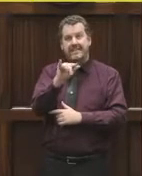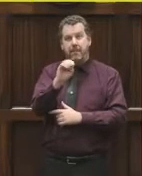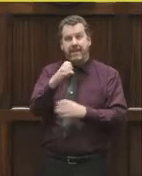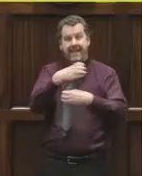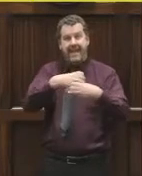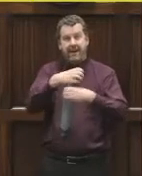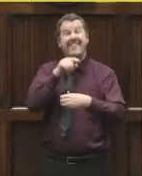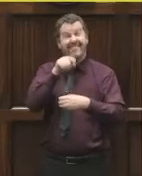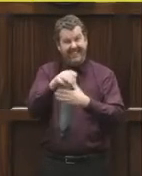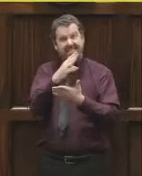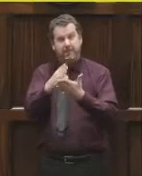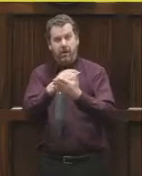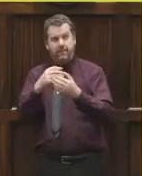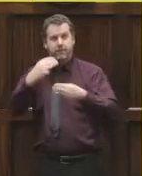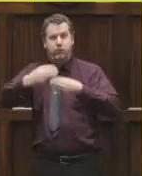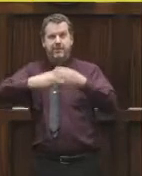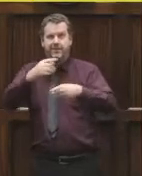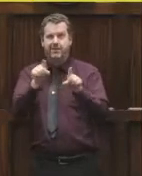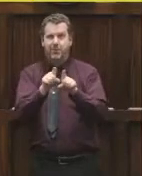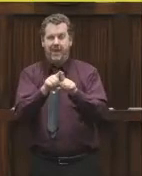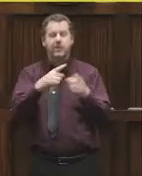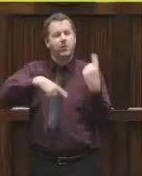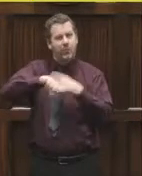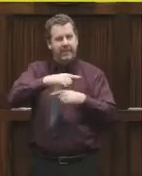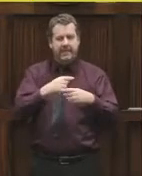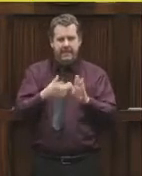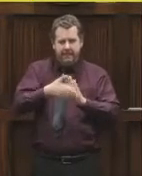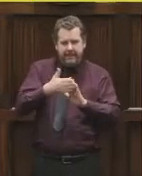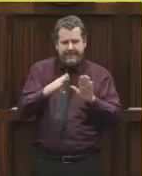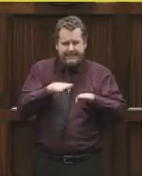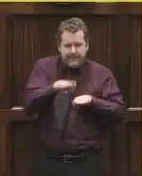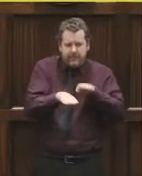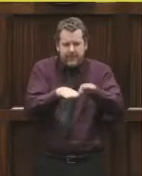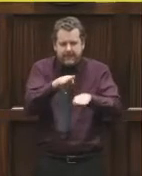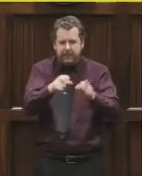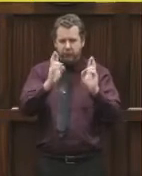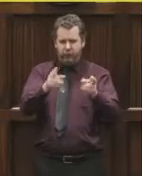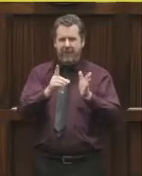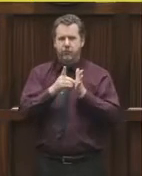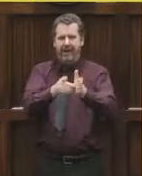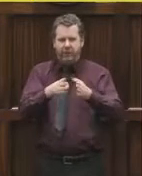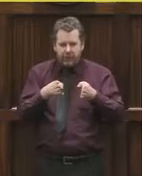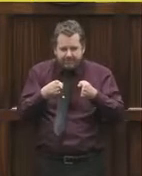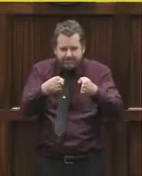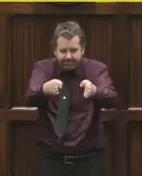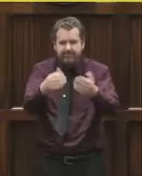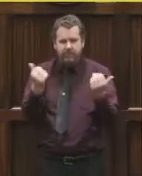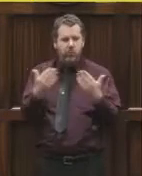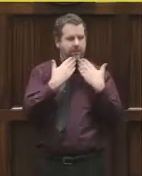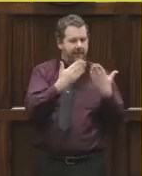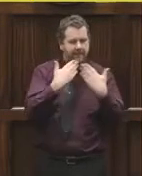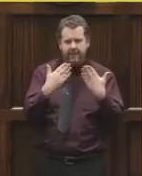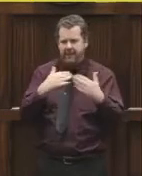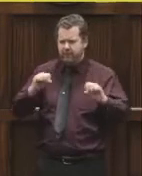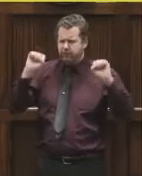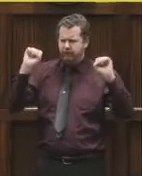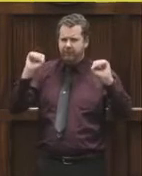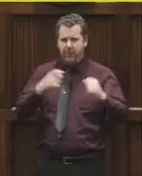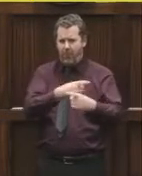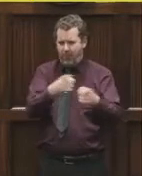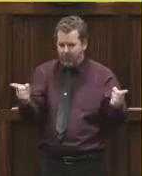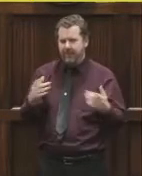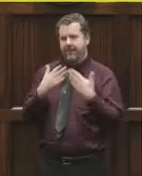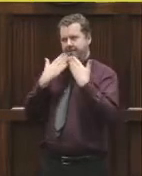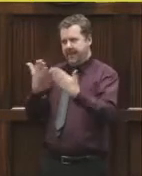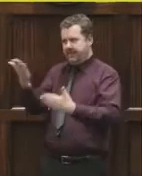we're building steps in the right direction. And again, I want to thank all of my colleagues for the great support. And once again, I want to thank my colleague